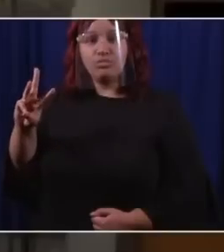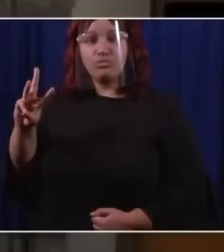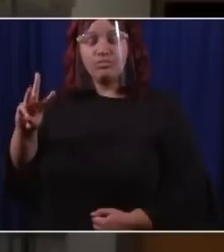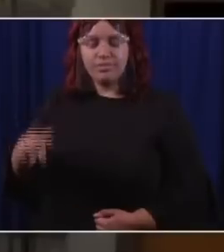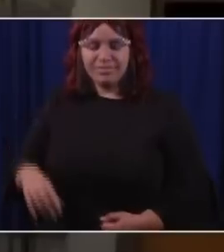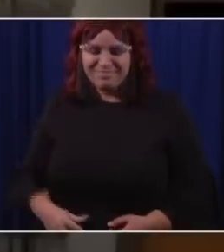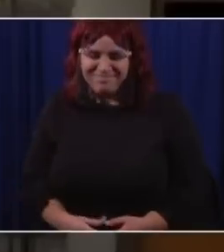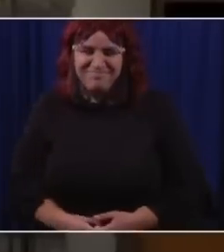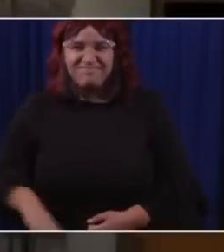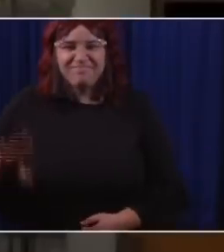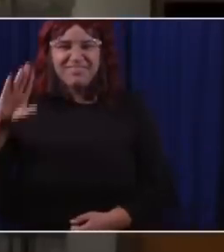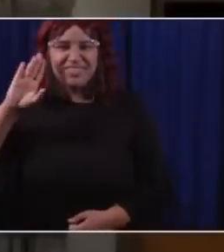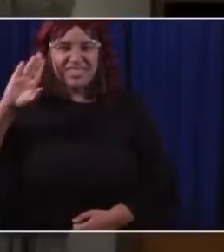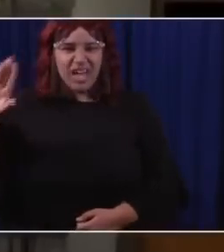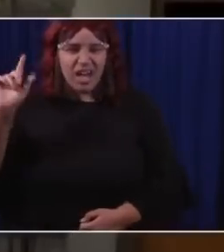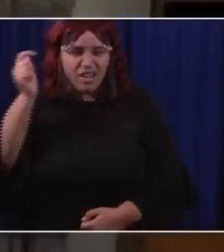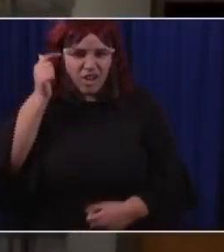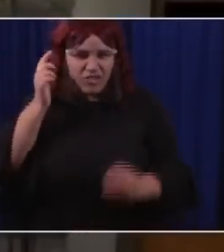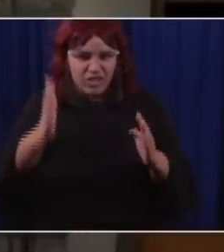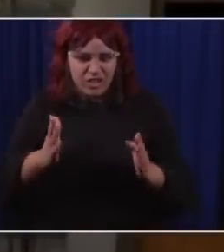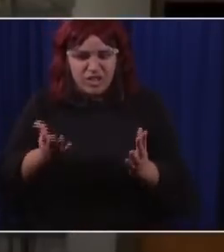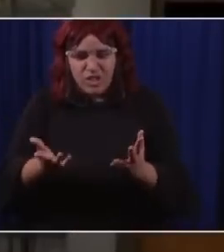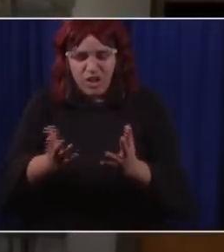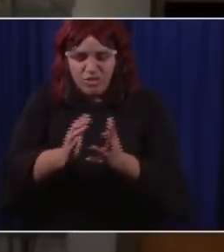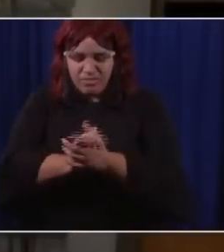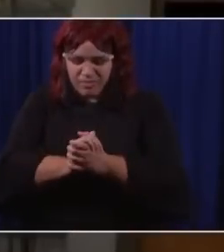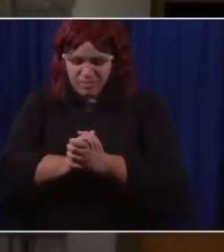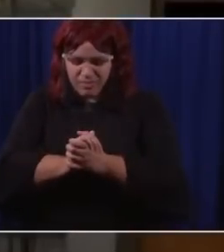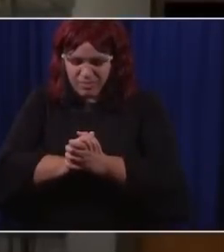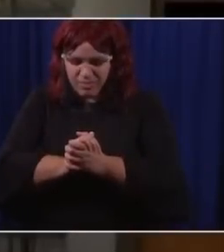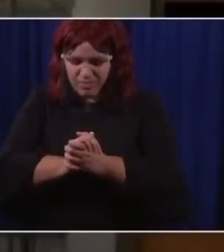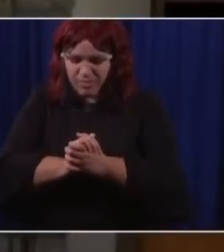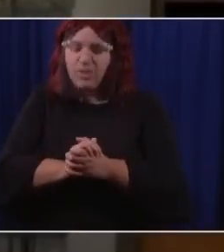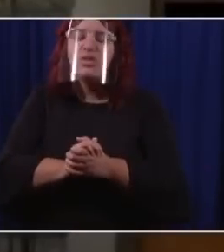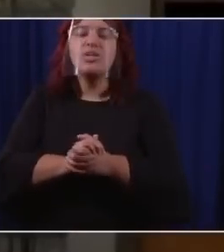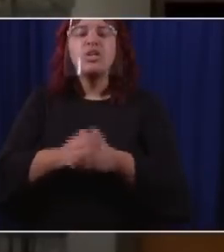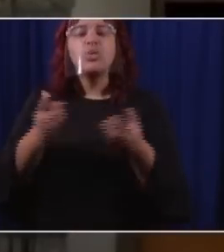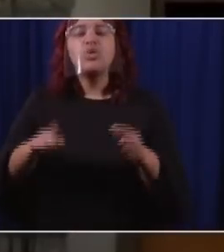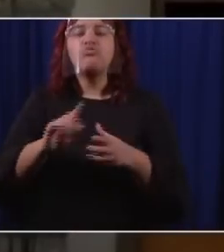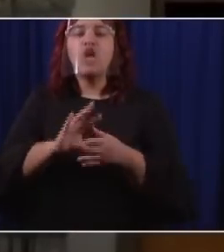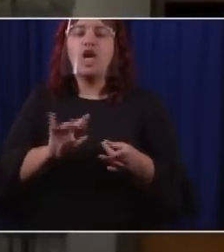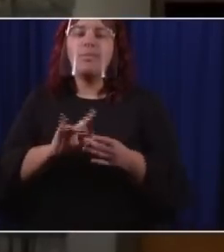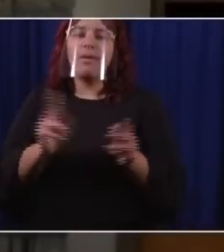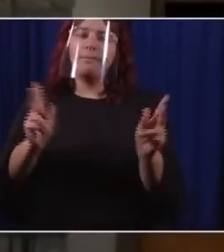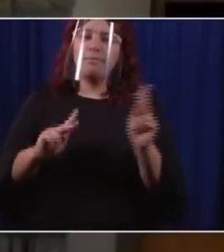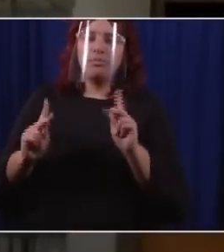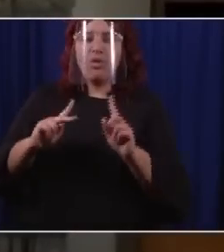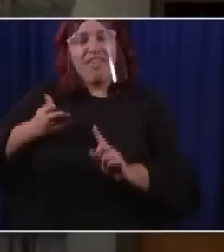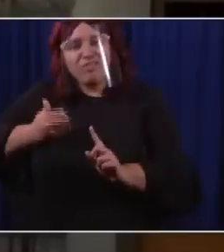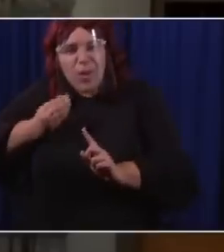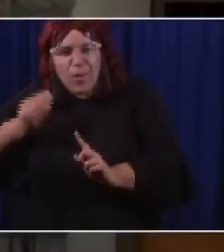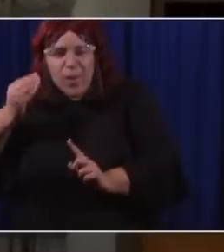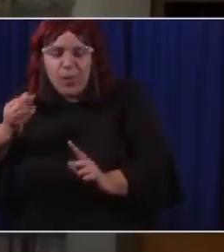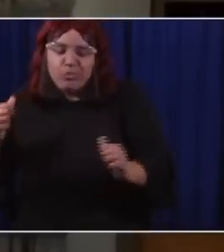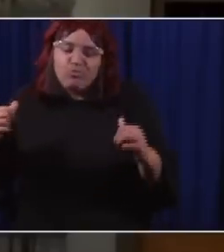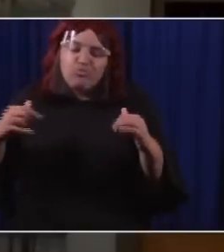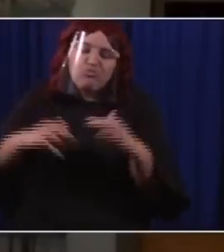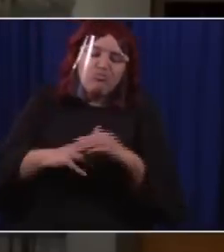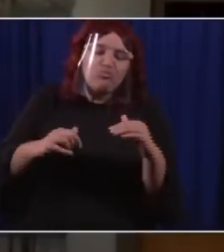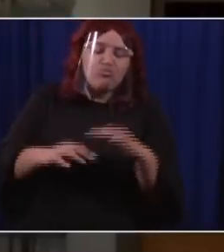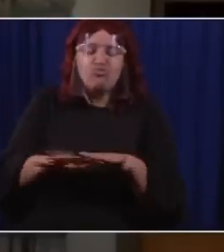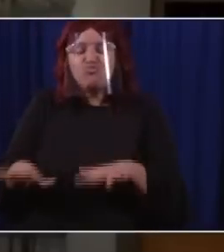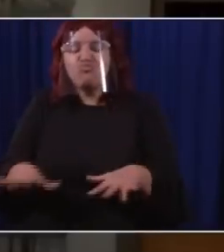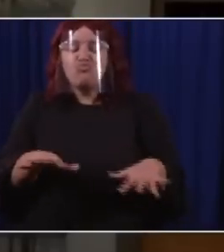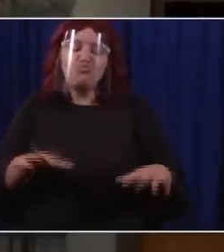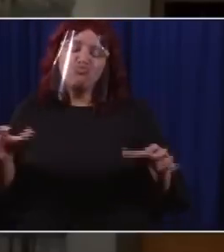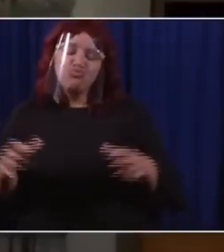Andy. When it comes to these informal gatherings, you've been asking for people to stop doing this for a while